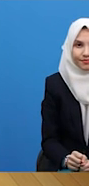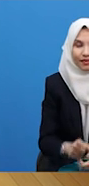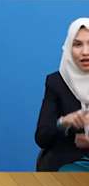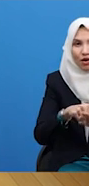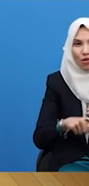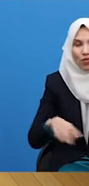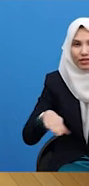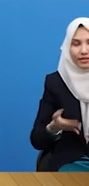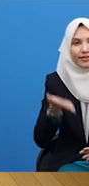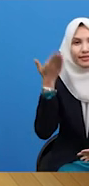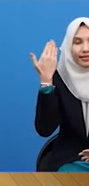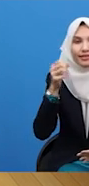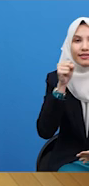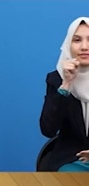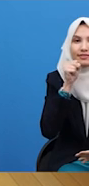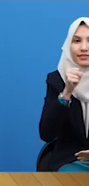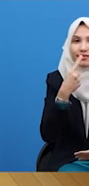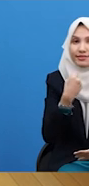What did she say?